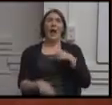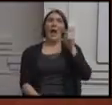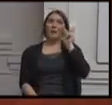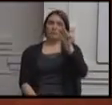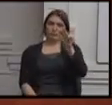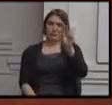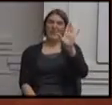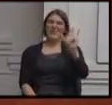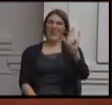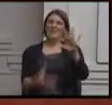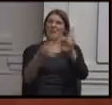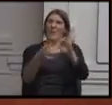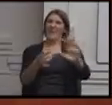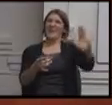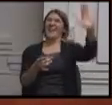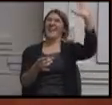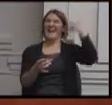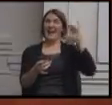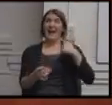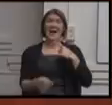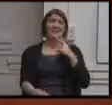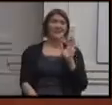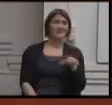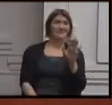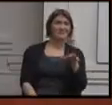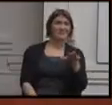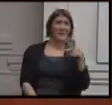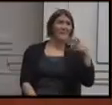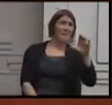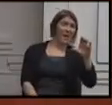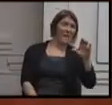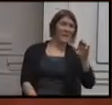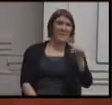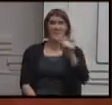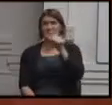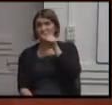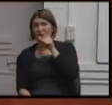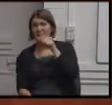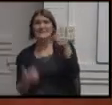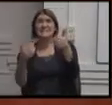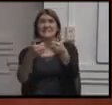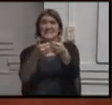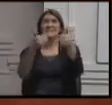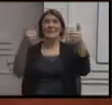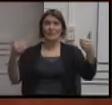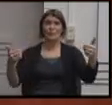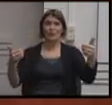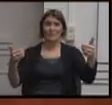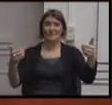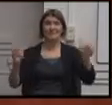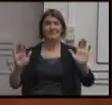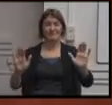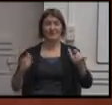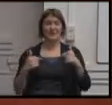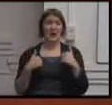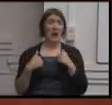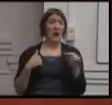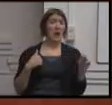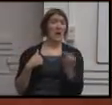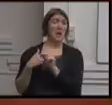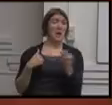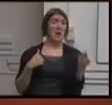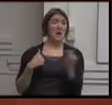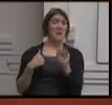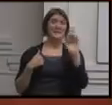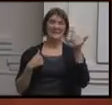that, in my experience, it's wise to keep the public, private, and charitable sectors separate. I'm also hearing some talk